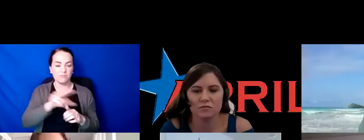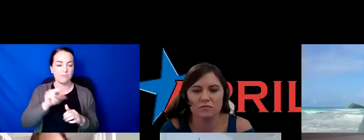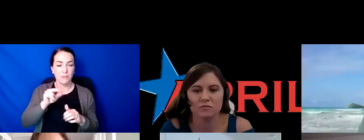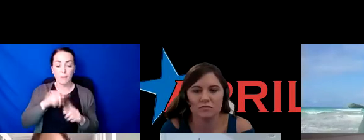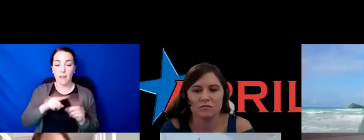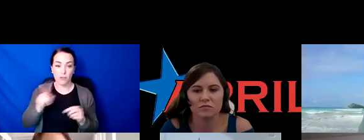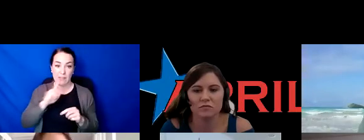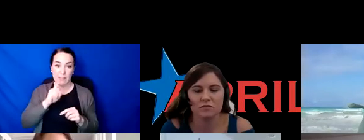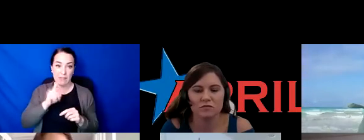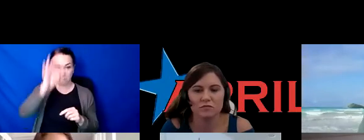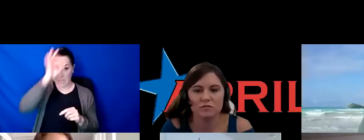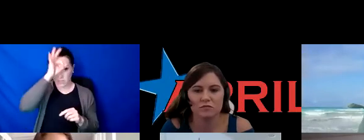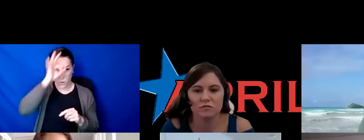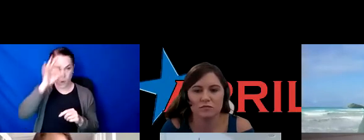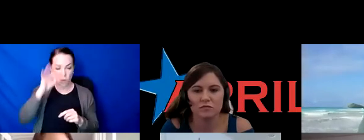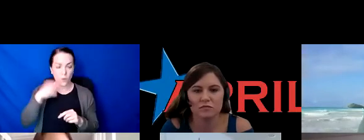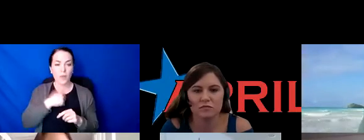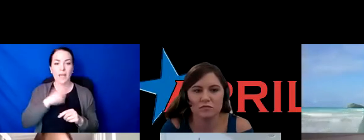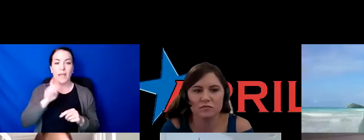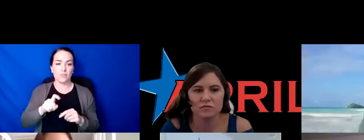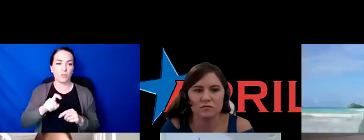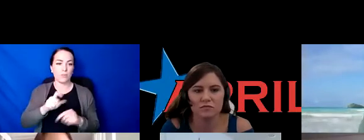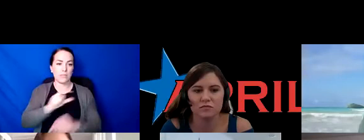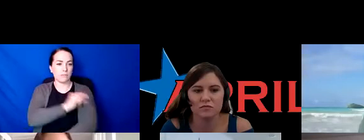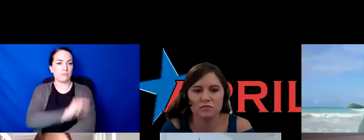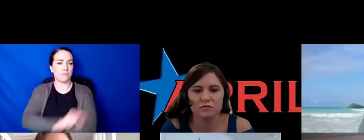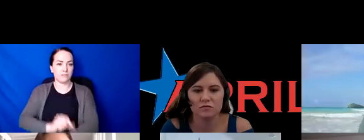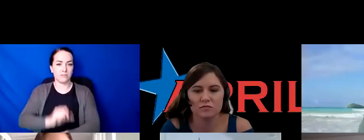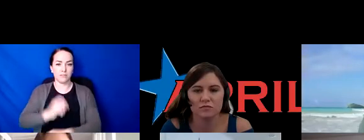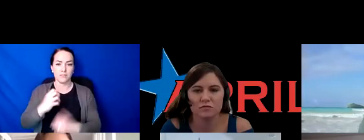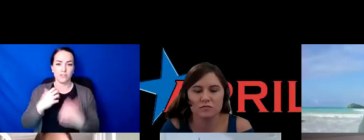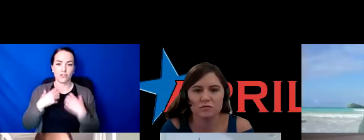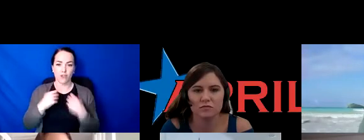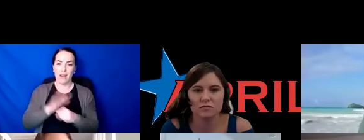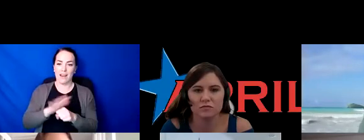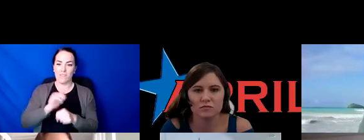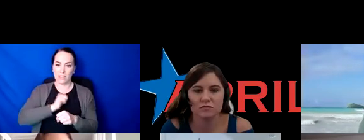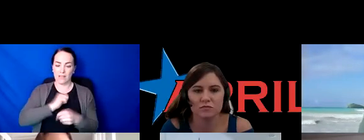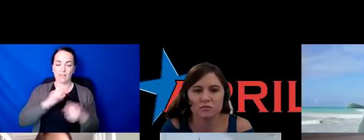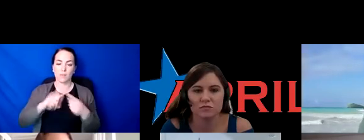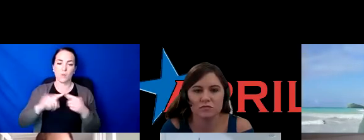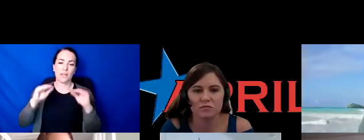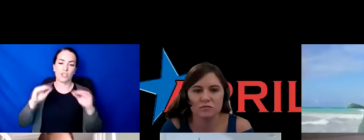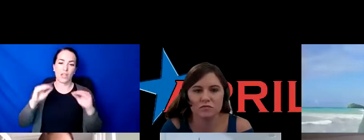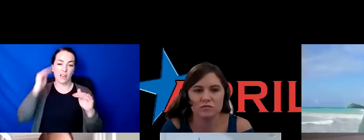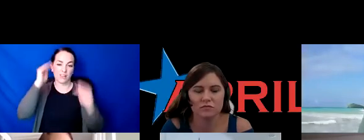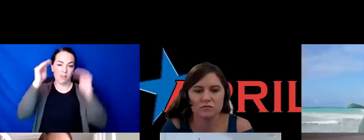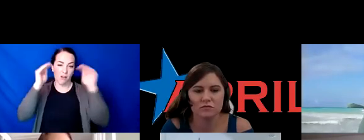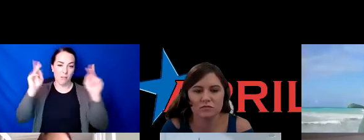know. And we have to be strong enough within ourselves to educate even the adult population,